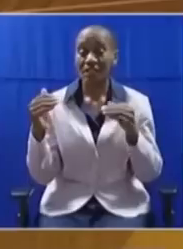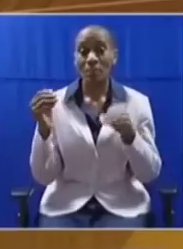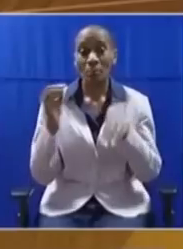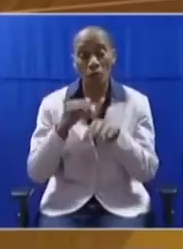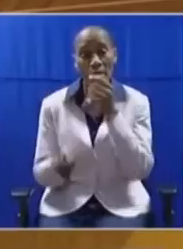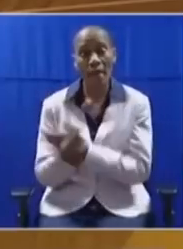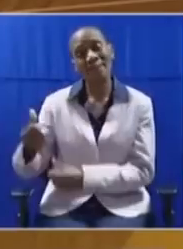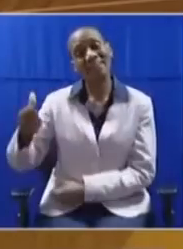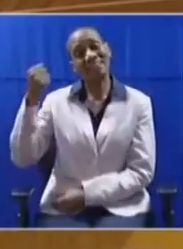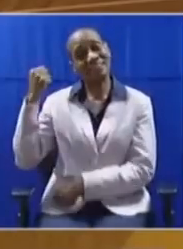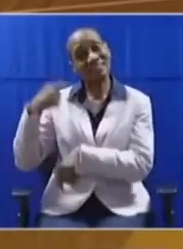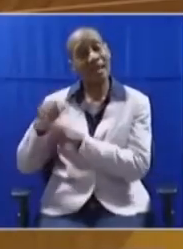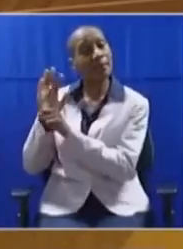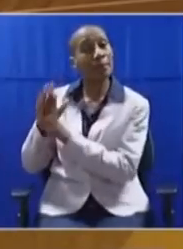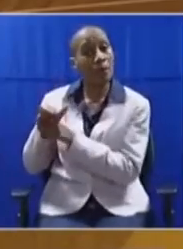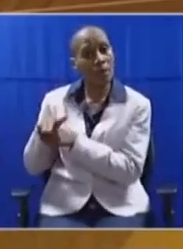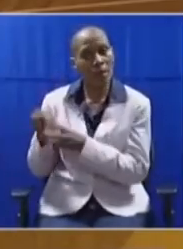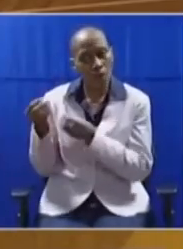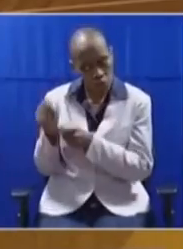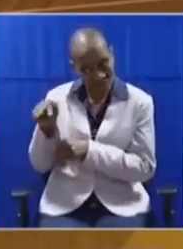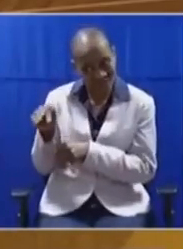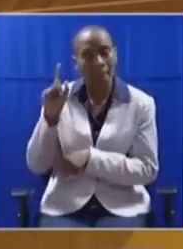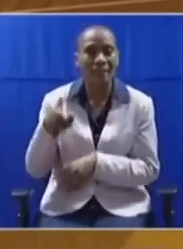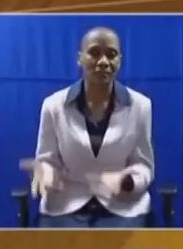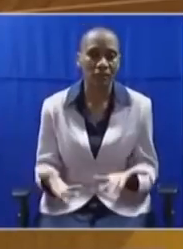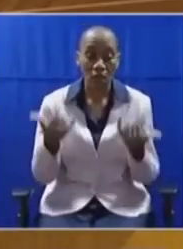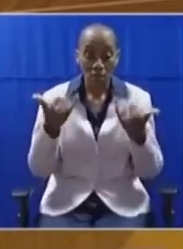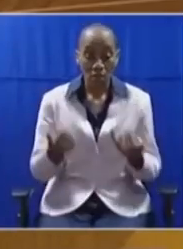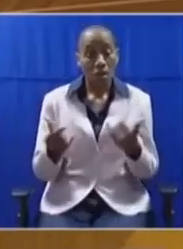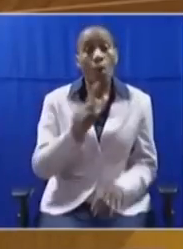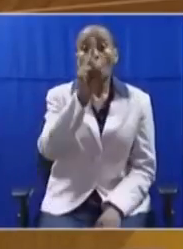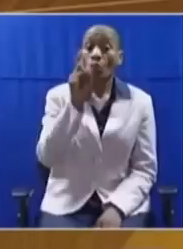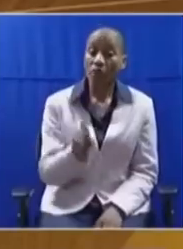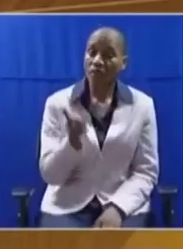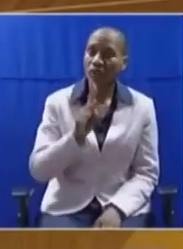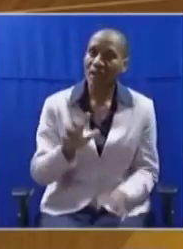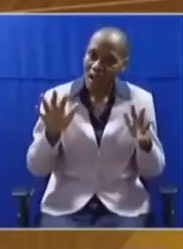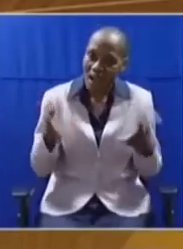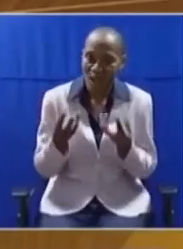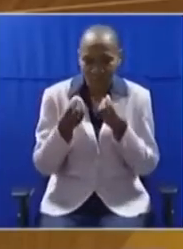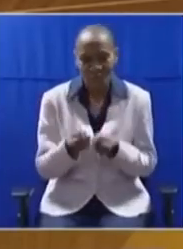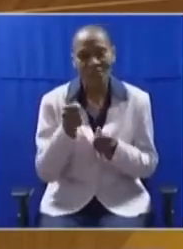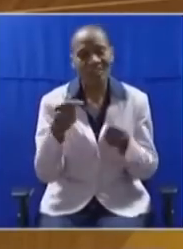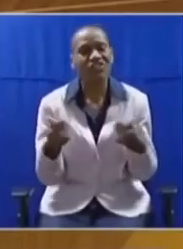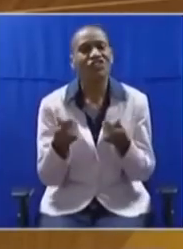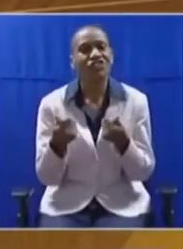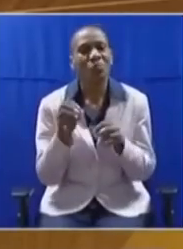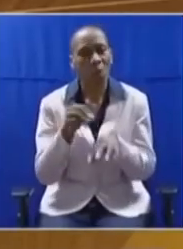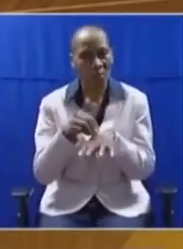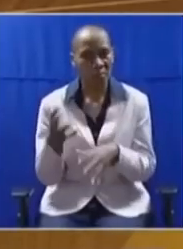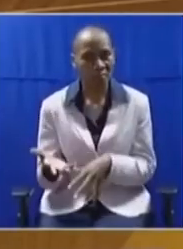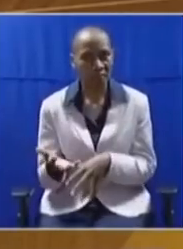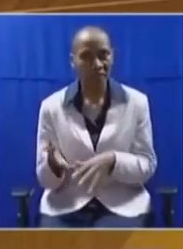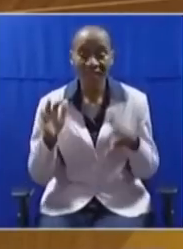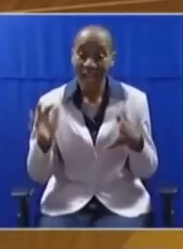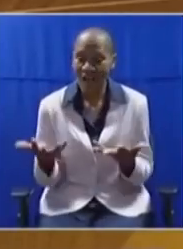addressed. Now, the question is, how are we going to do it? And when are we going to do it? And